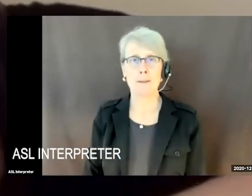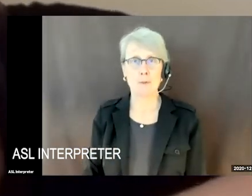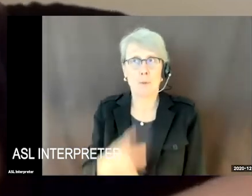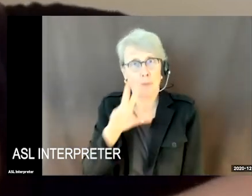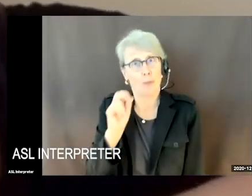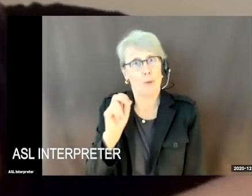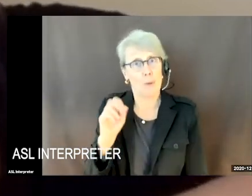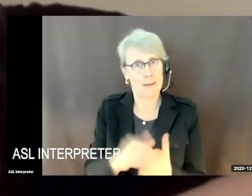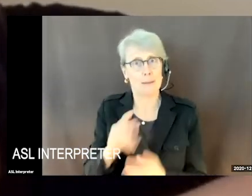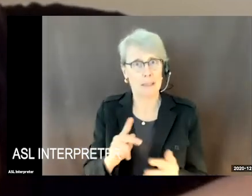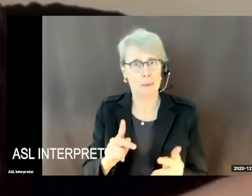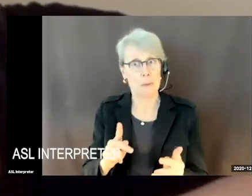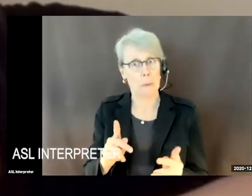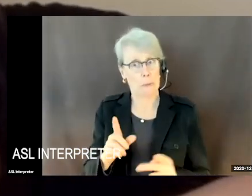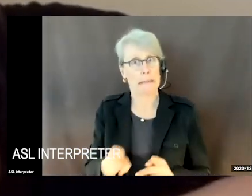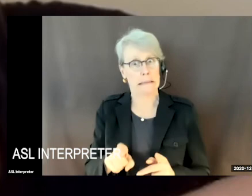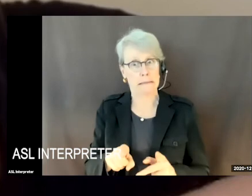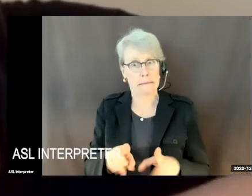30,000 people